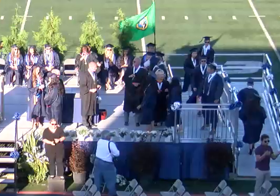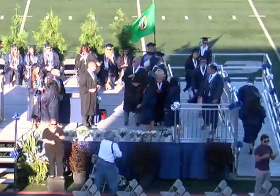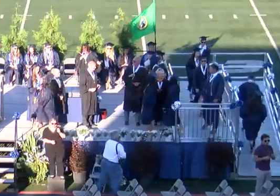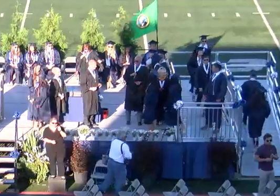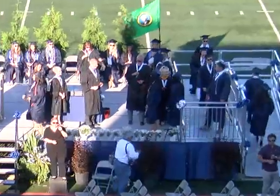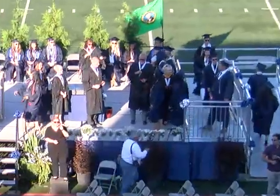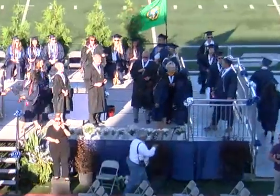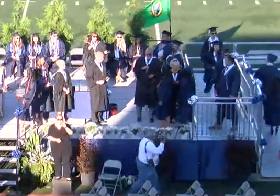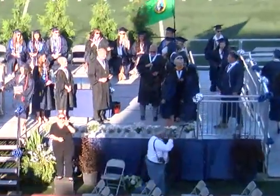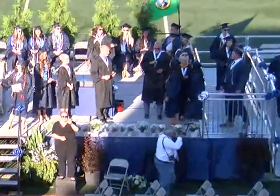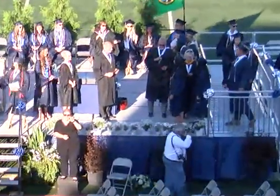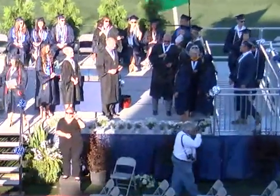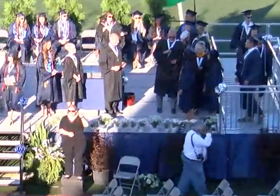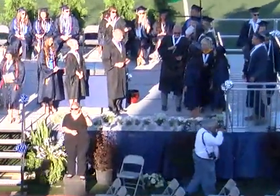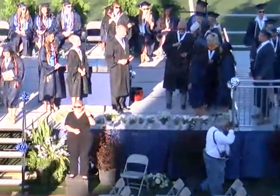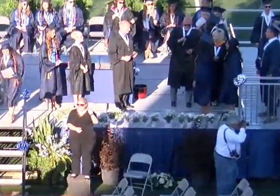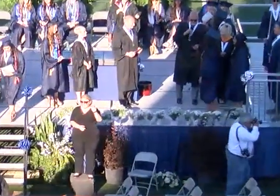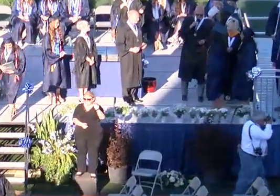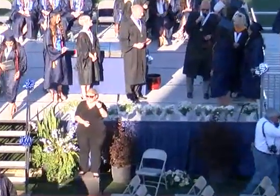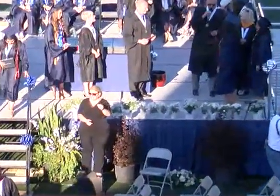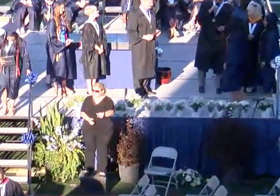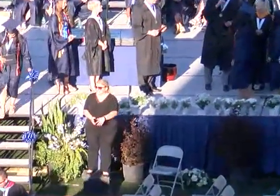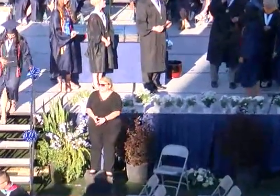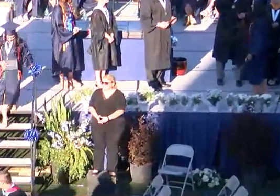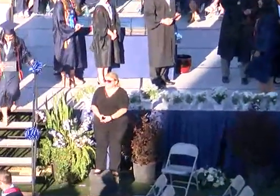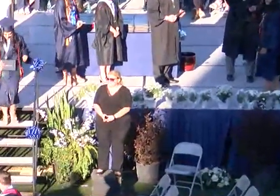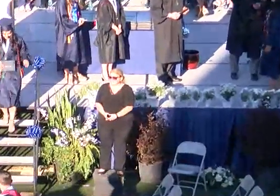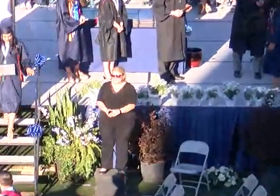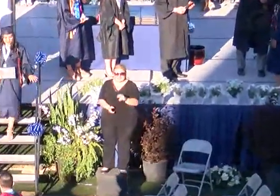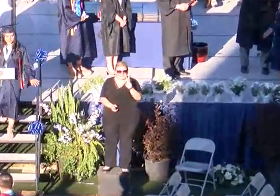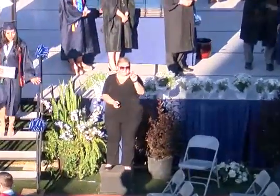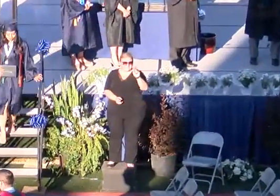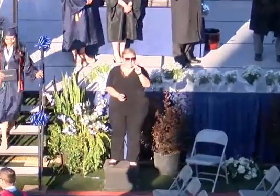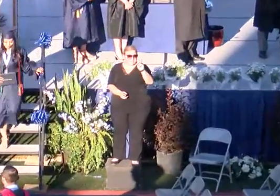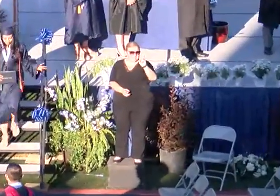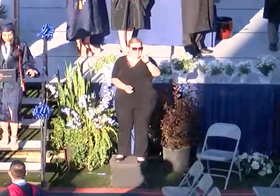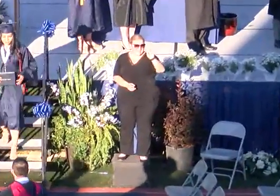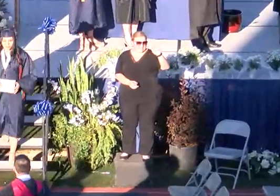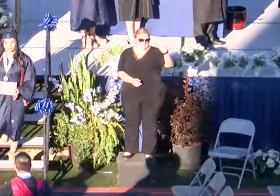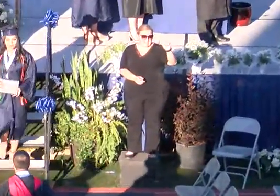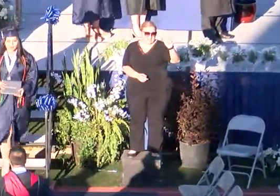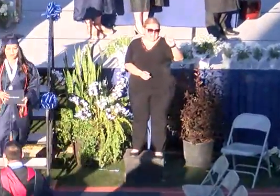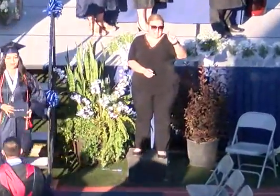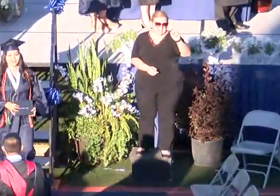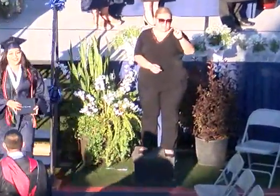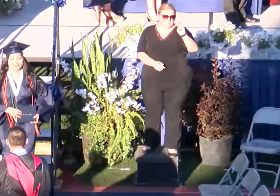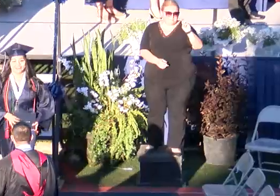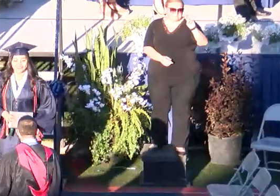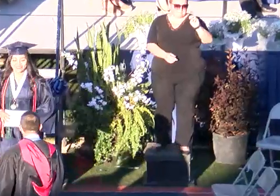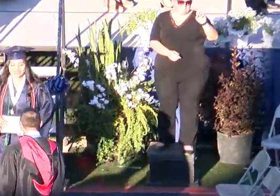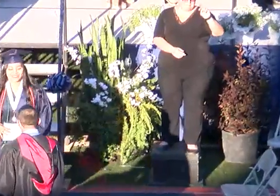Esmeralda Verdugo Beltran. Vanessa Rodriguez Mendoza.